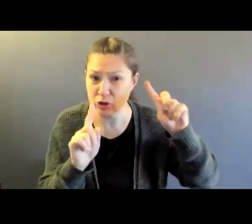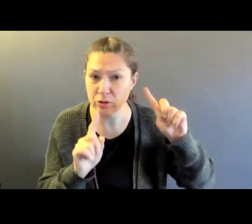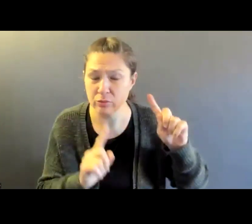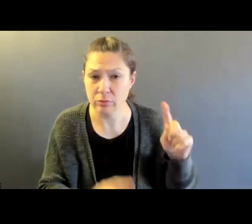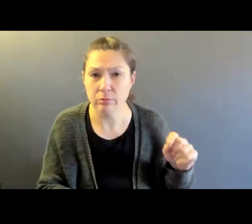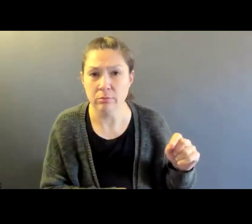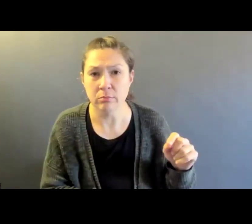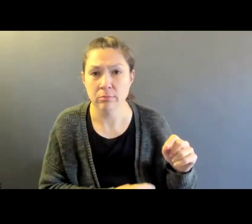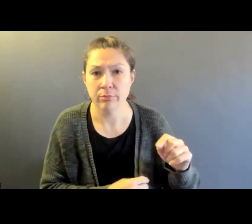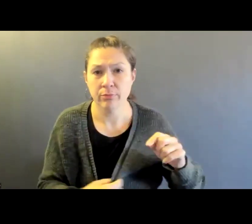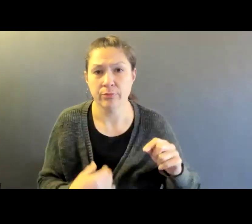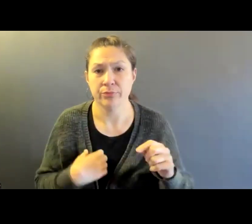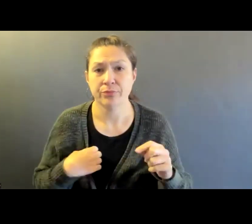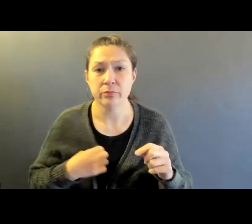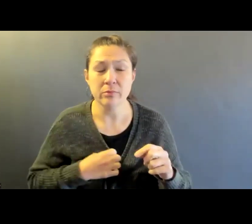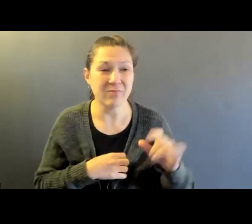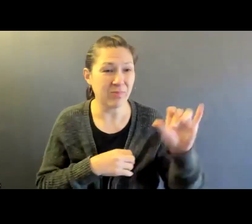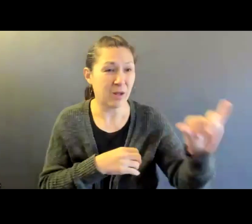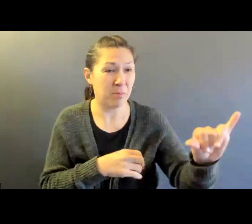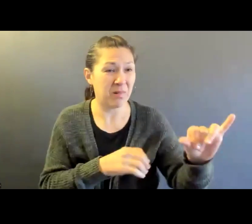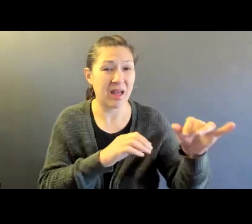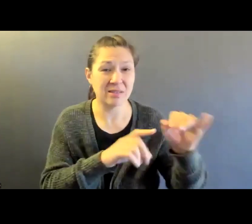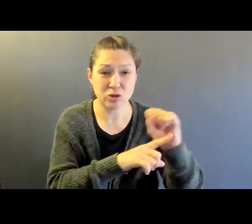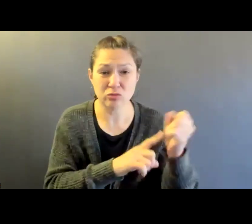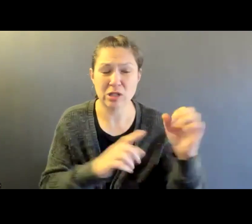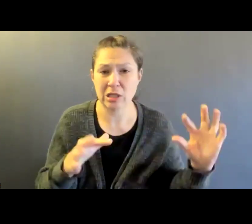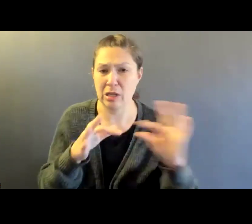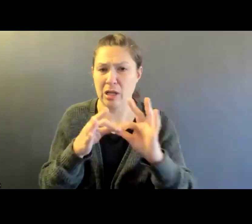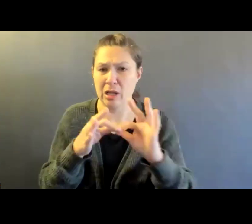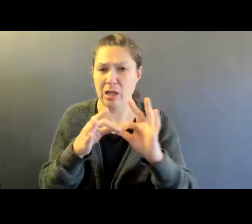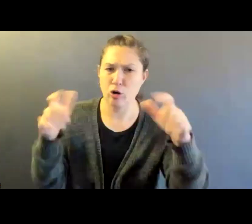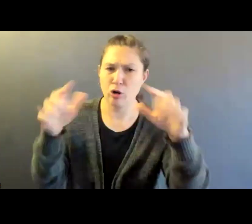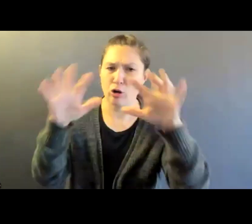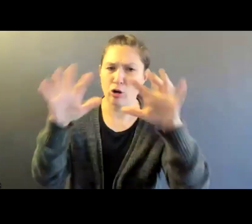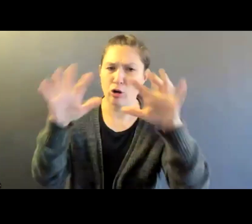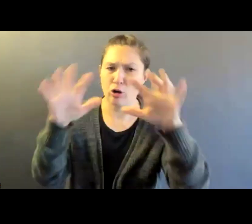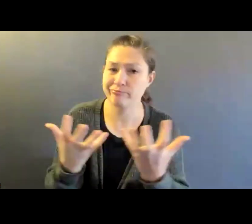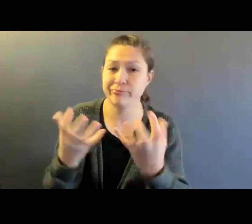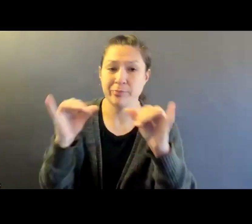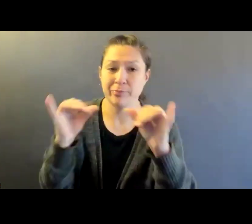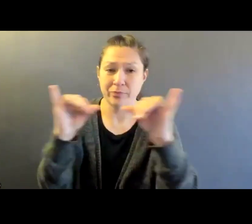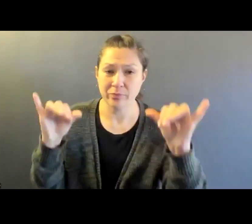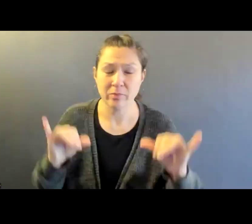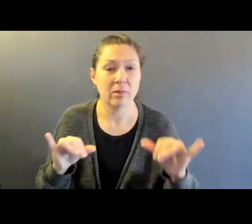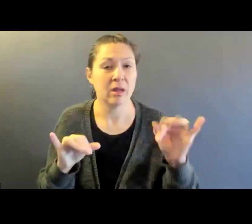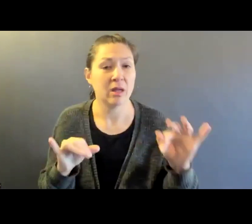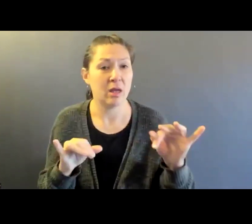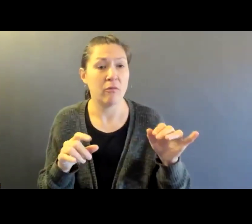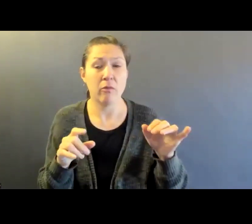things they're working on are connected to a larger story, a larger system. And so our ability to bring the two together has really